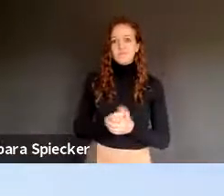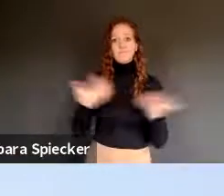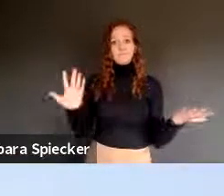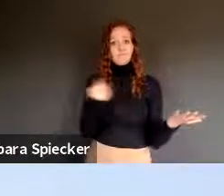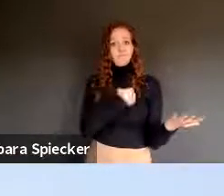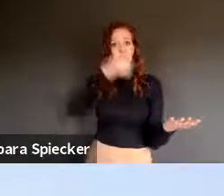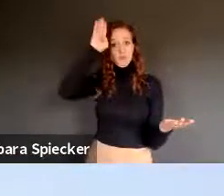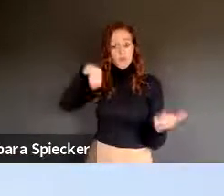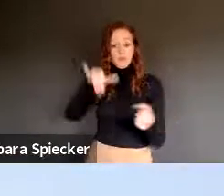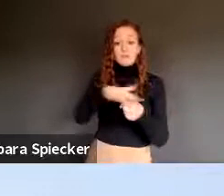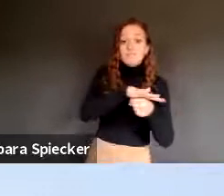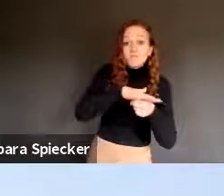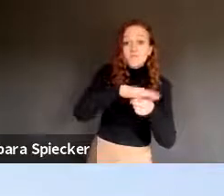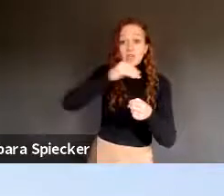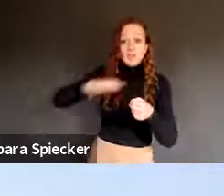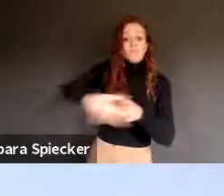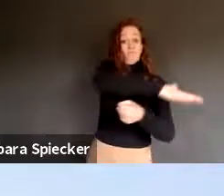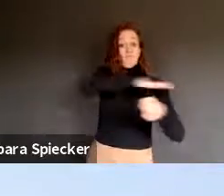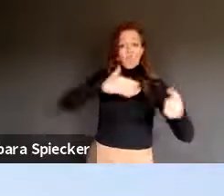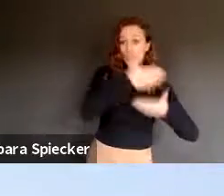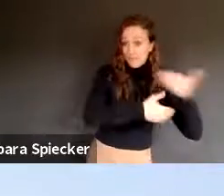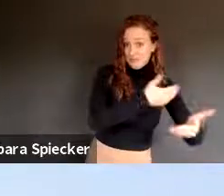So this is my overarching research question.